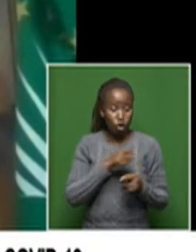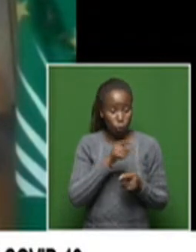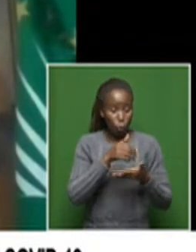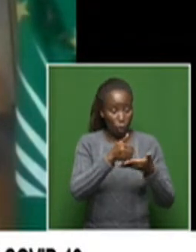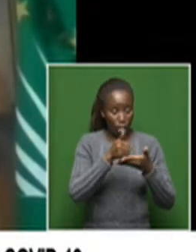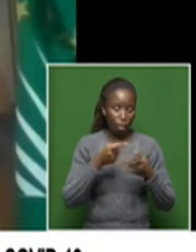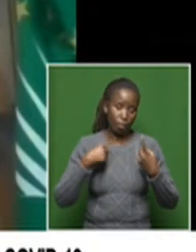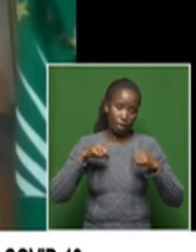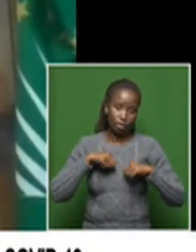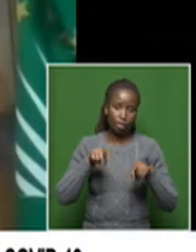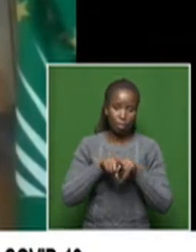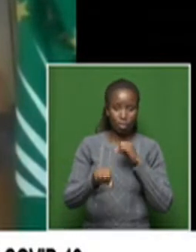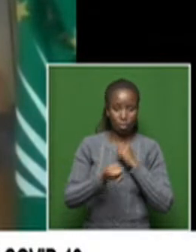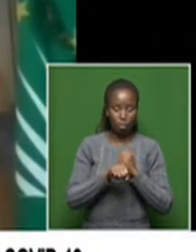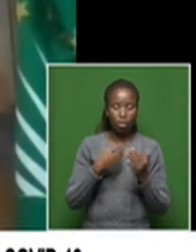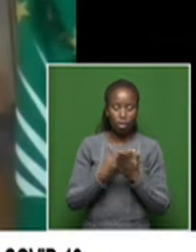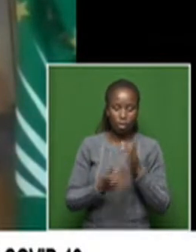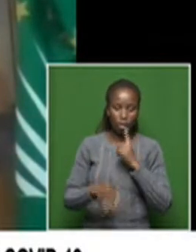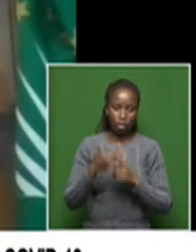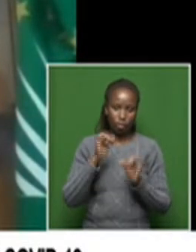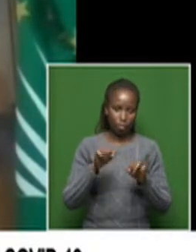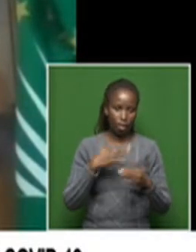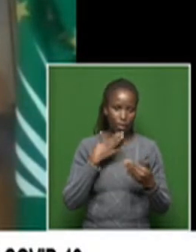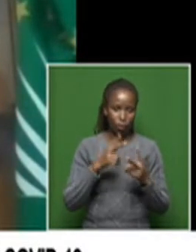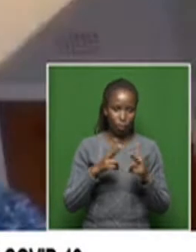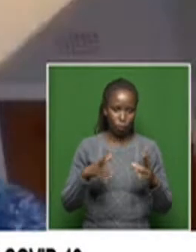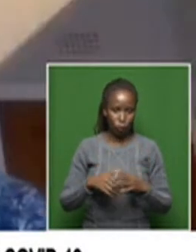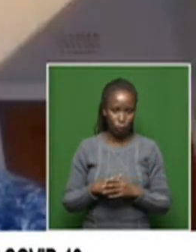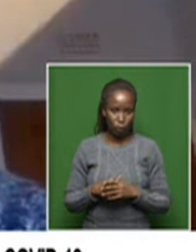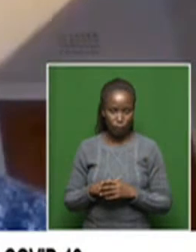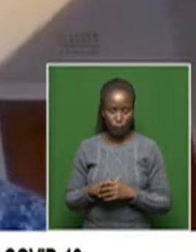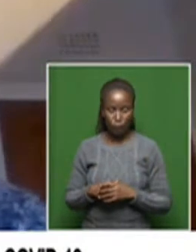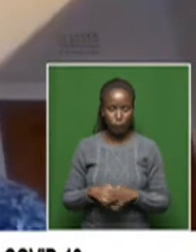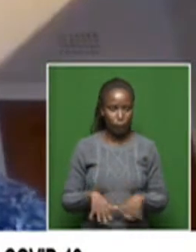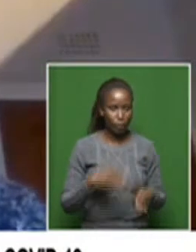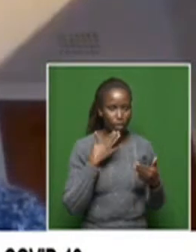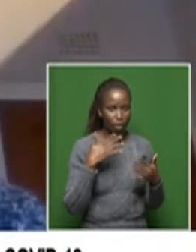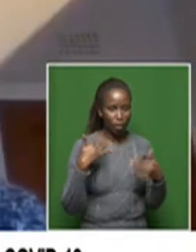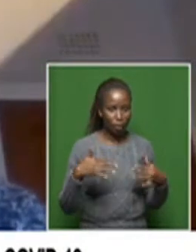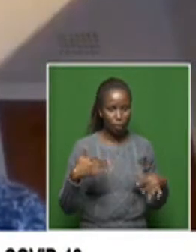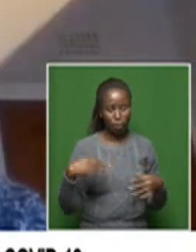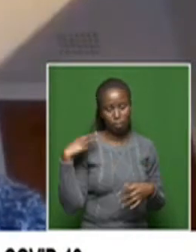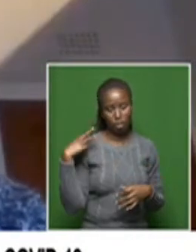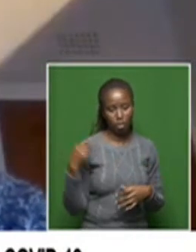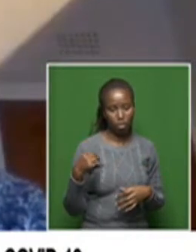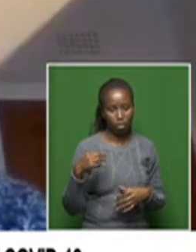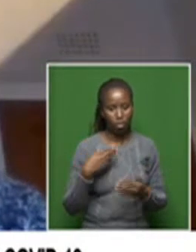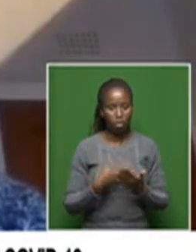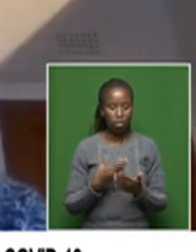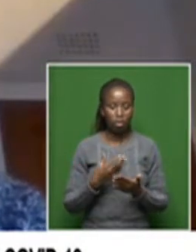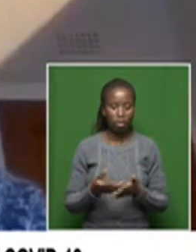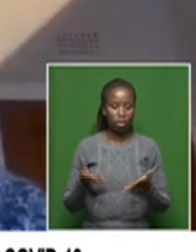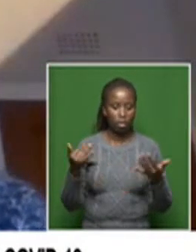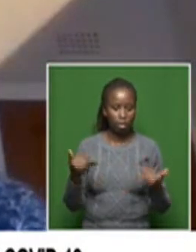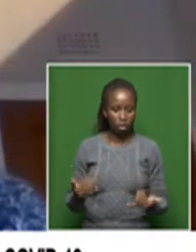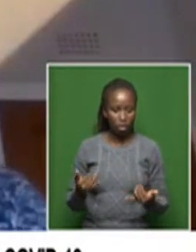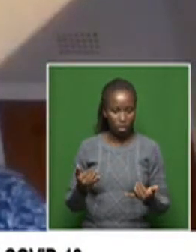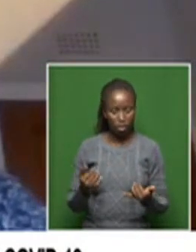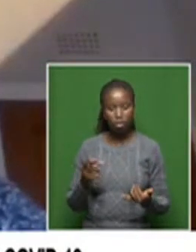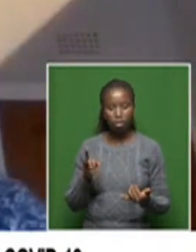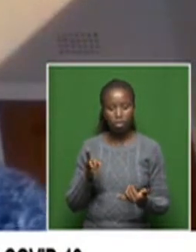with your support. Thank you very much. Thank you very much, Minister, and let us all heed the call to adhere